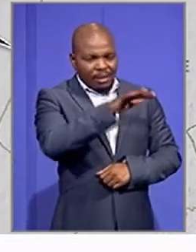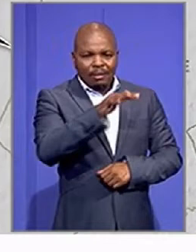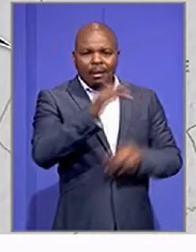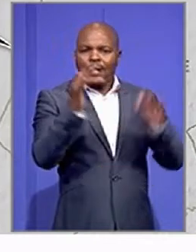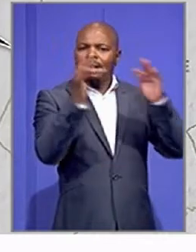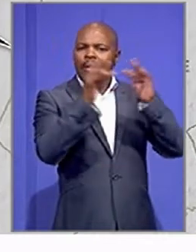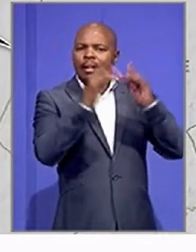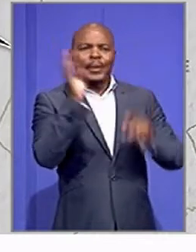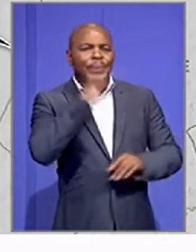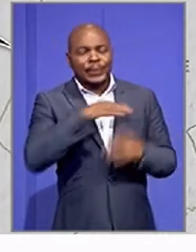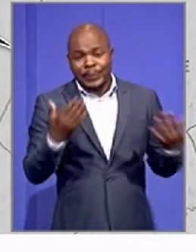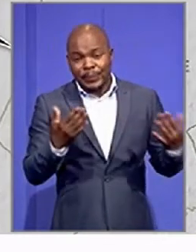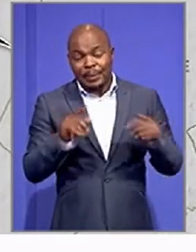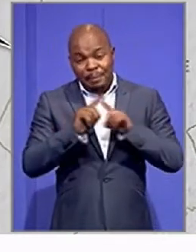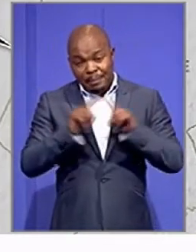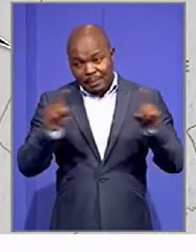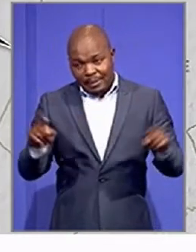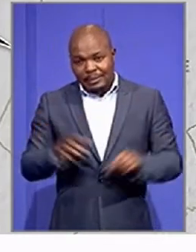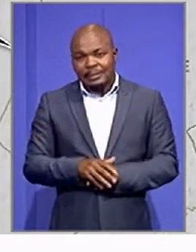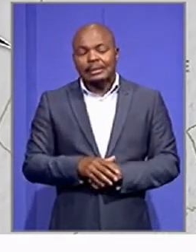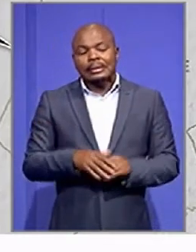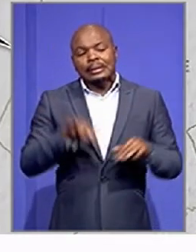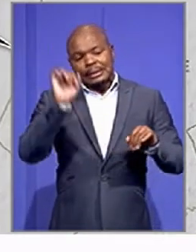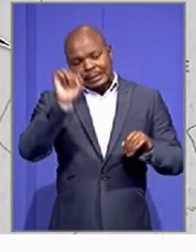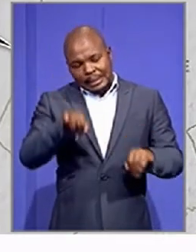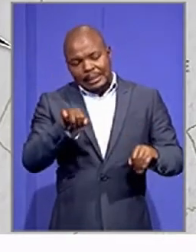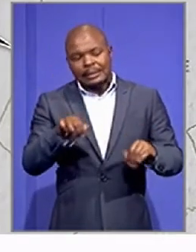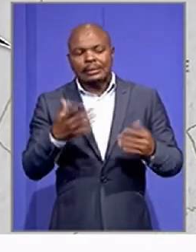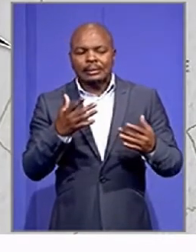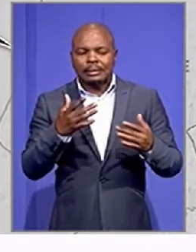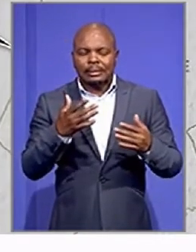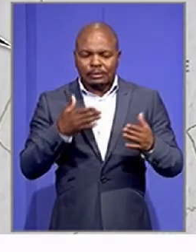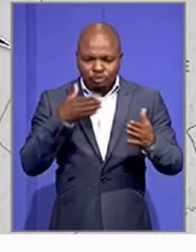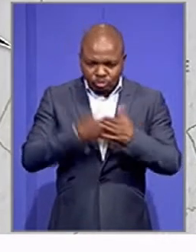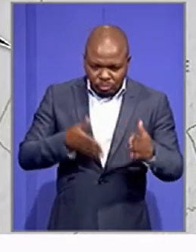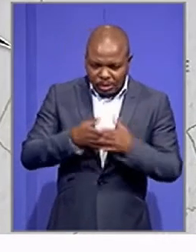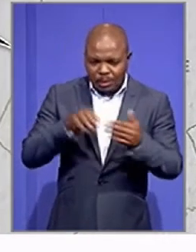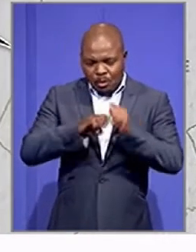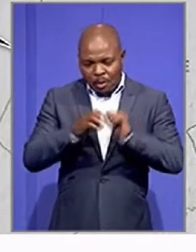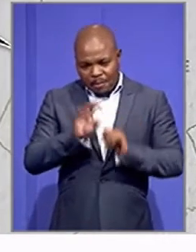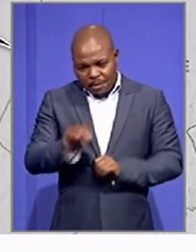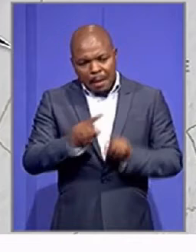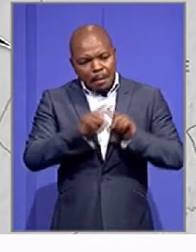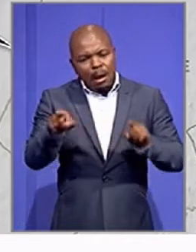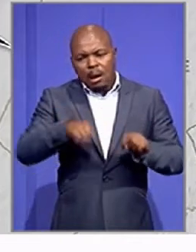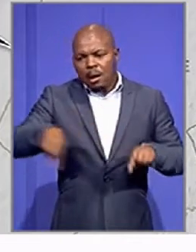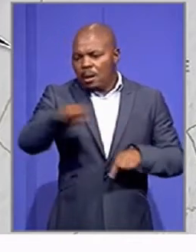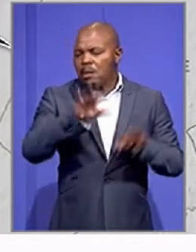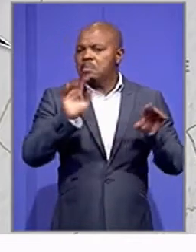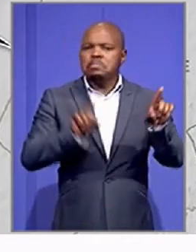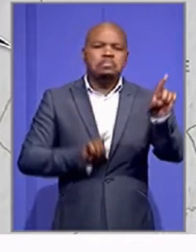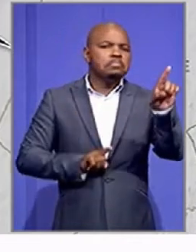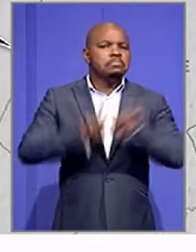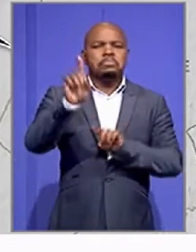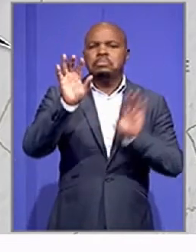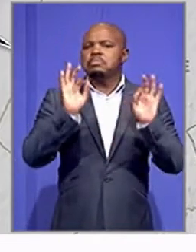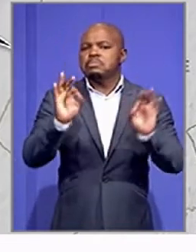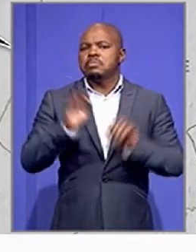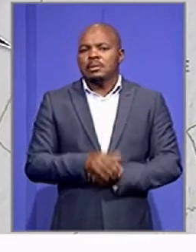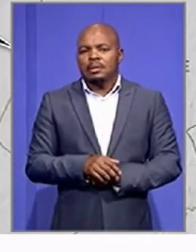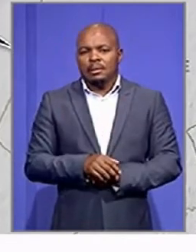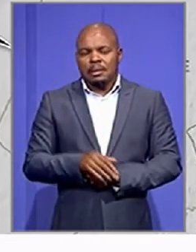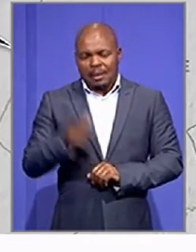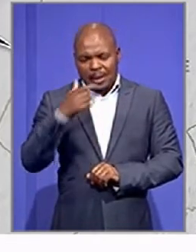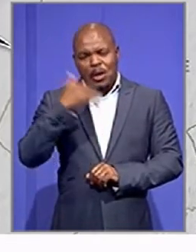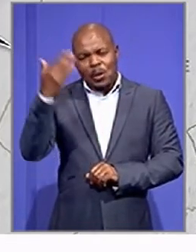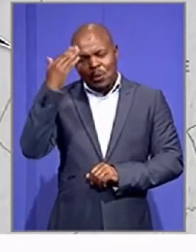But like I'm saying, with all those limitations, they were still able to give us this kind of results. We know our teachers are always going out